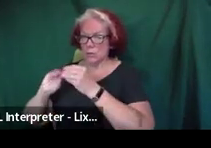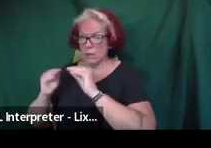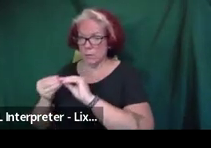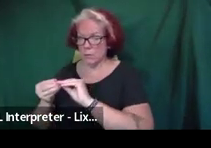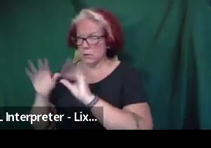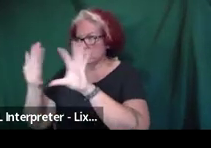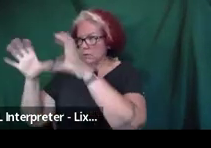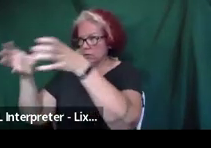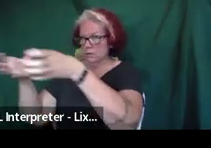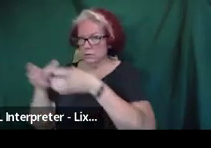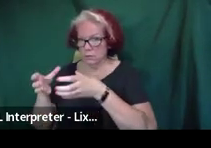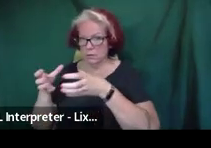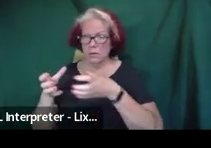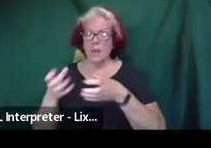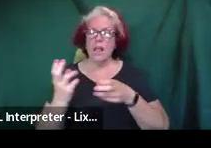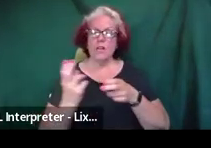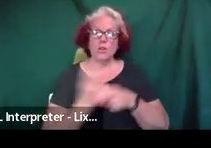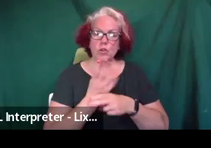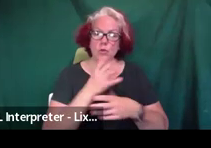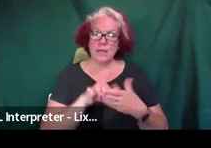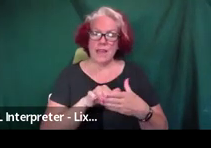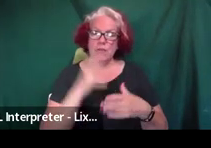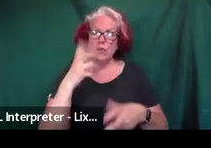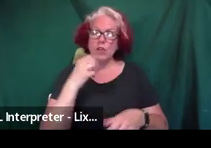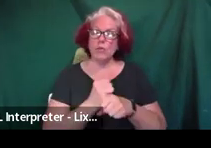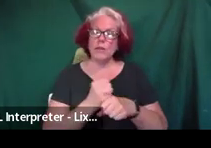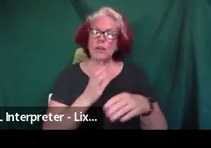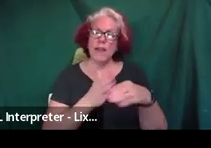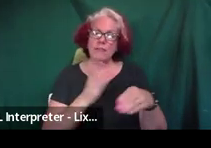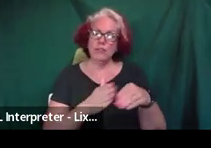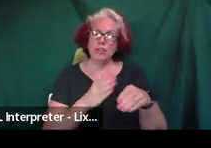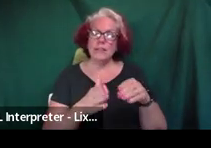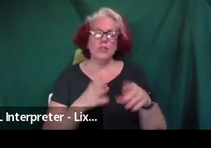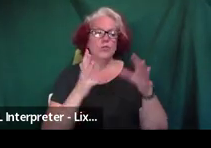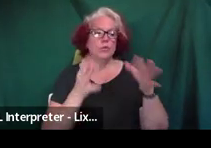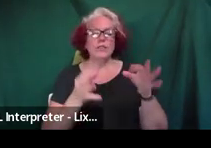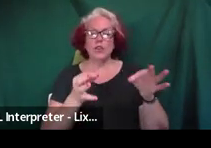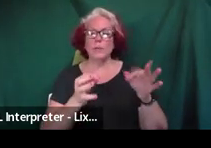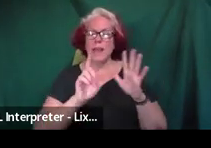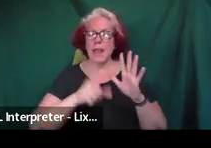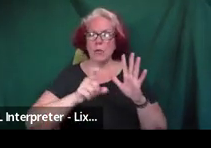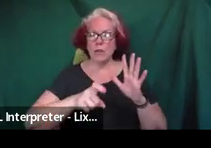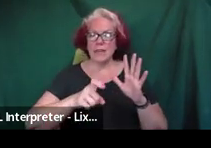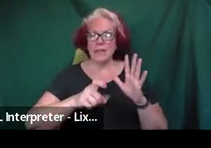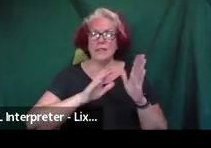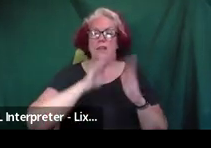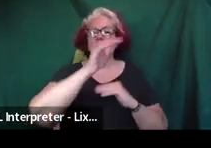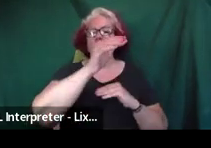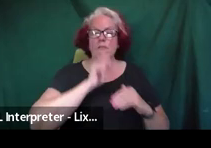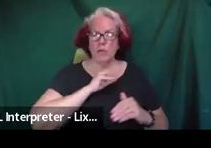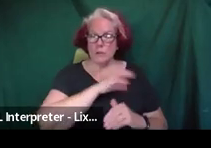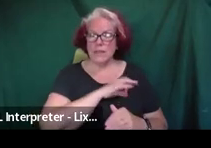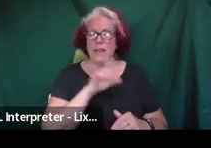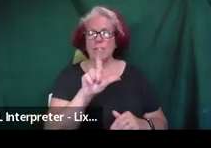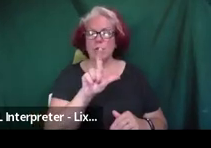utilized once we apply that three-year averaging to determine what our needs are going to be for staffing for 25-26 and